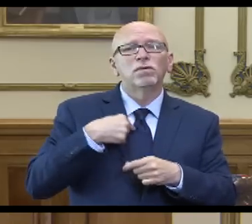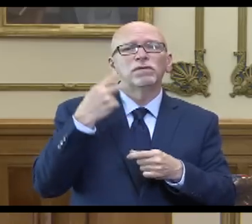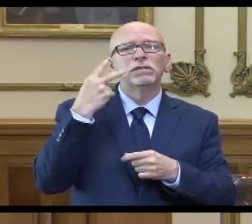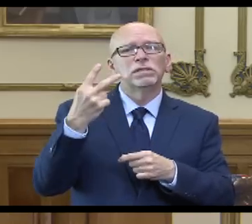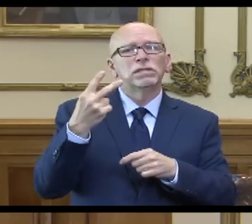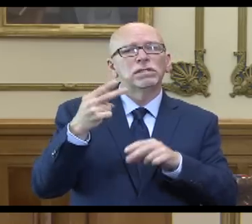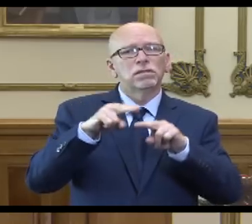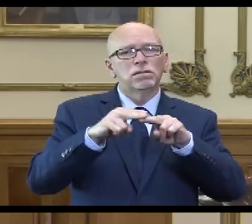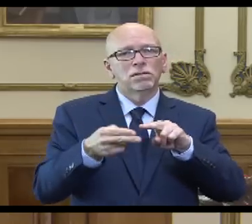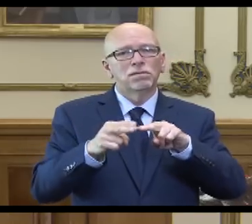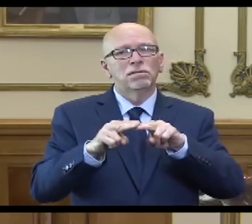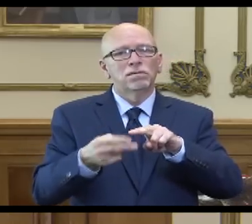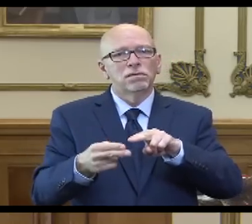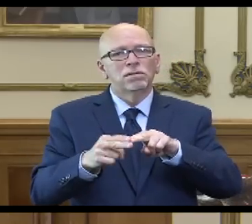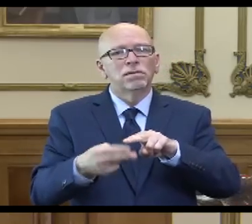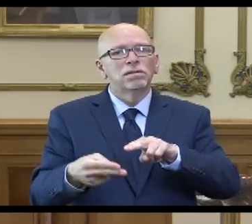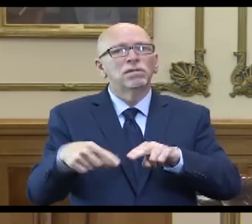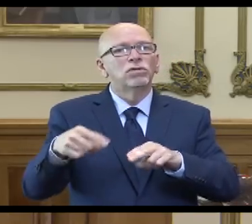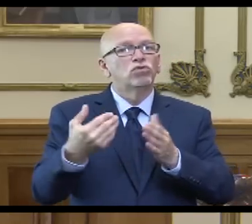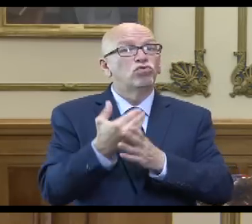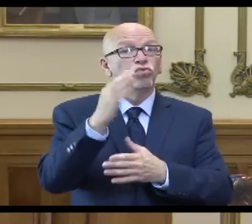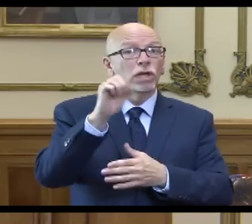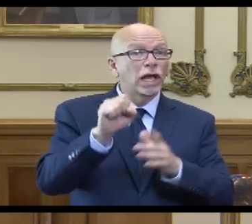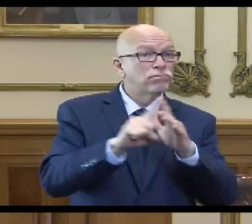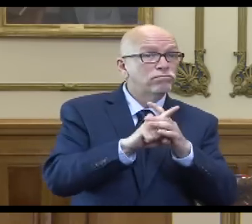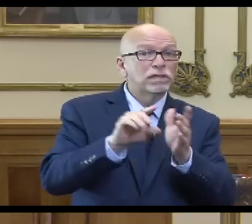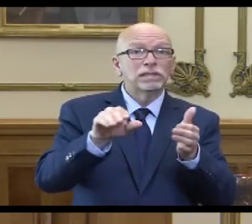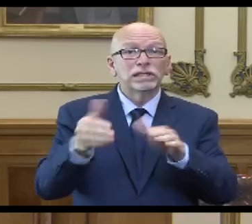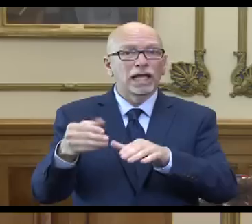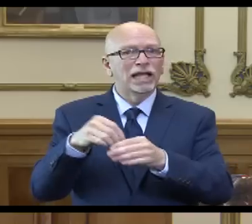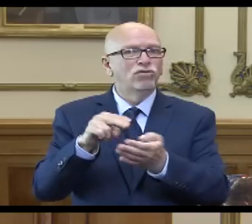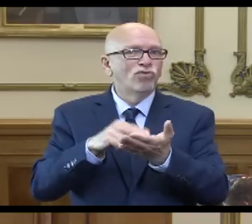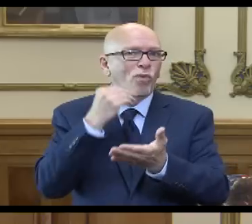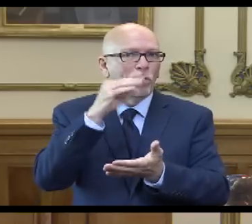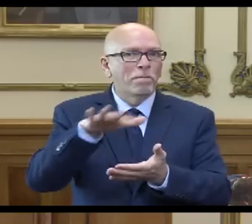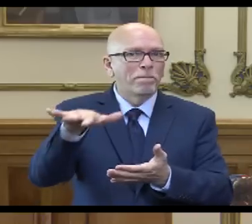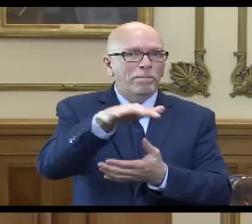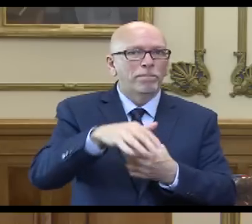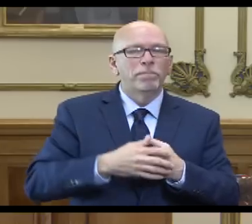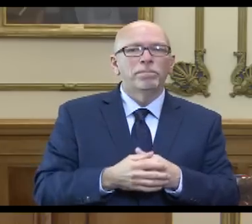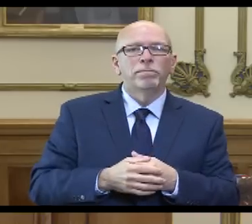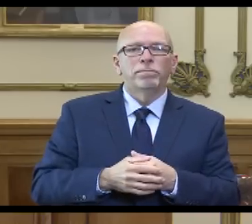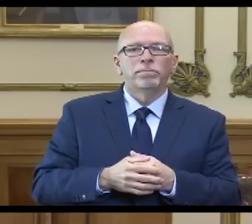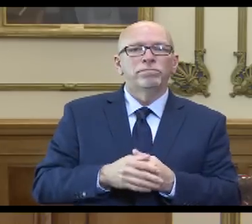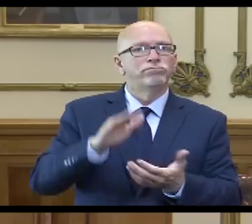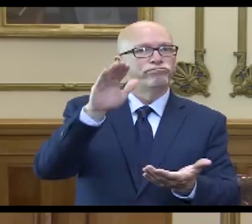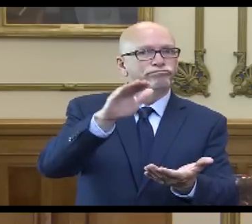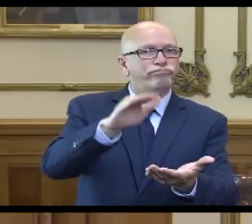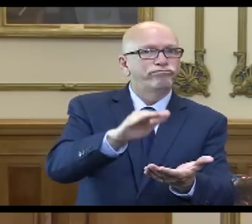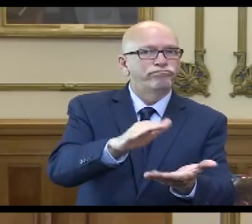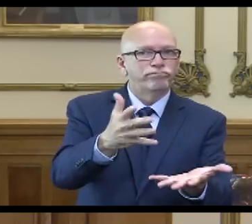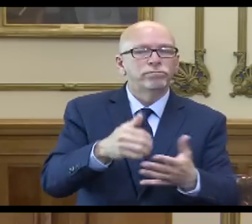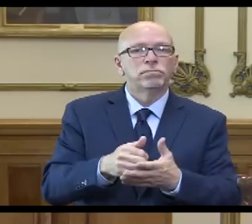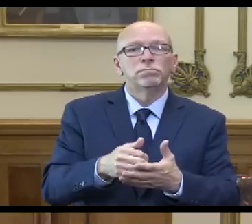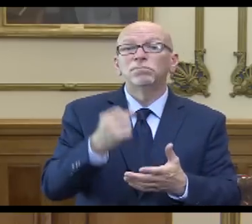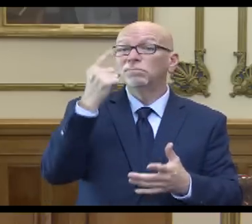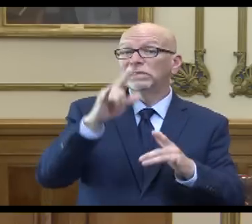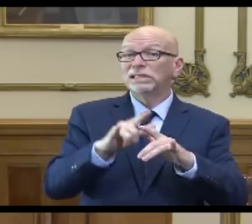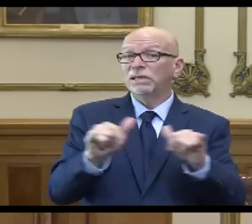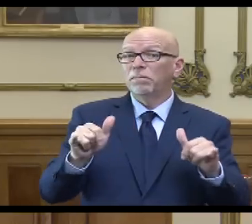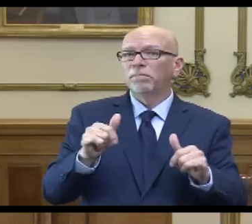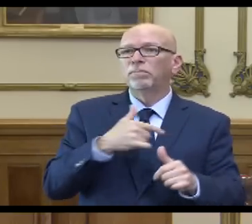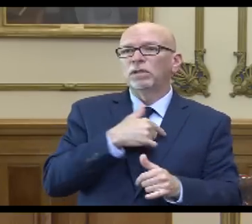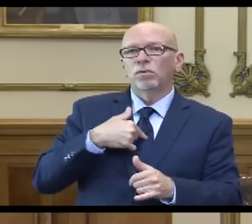steady decline in the number of new cases and deaths in long-term care facilities. At the same time, we